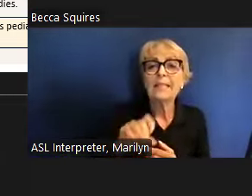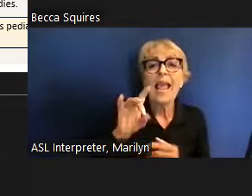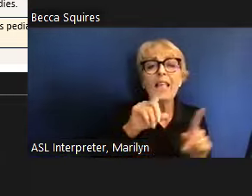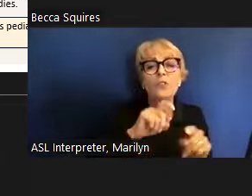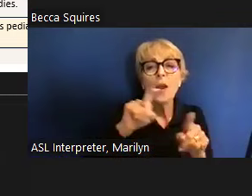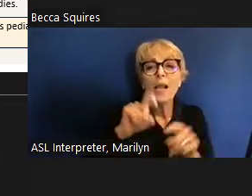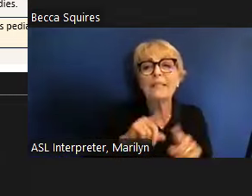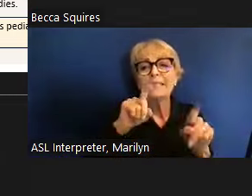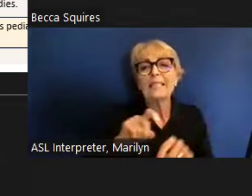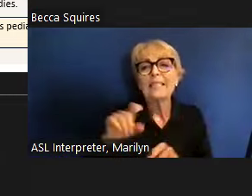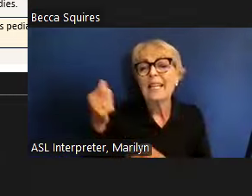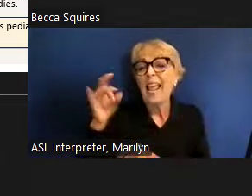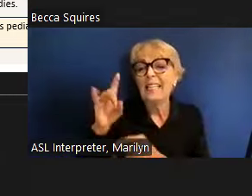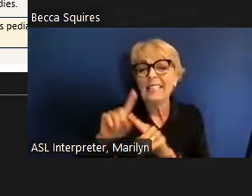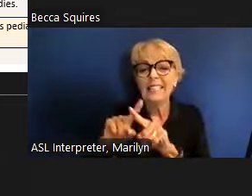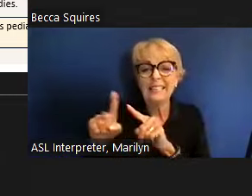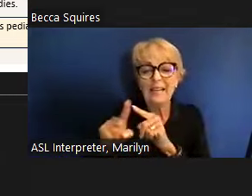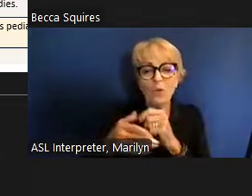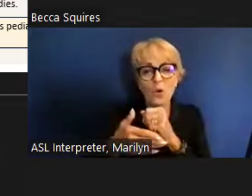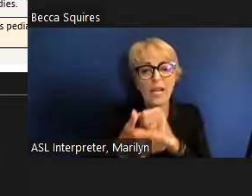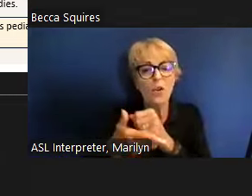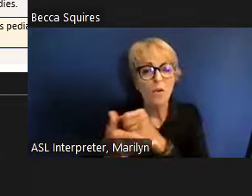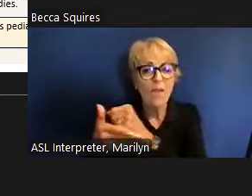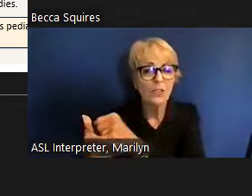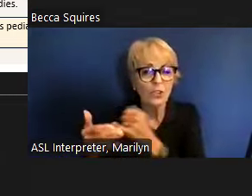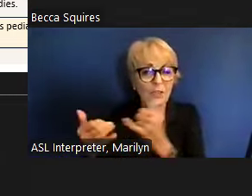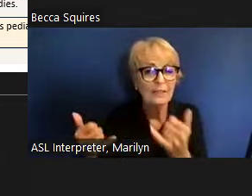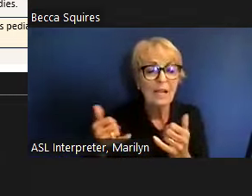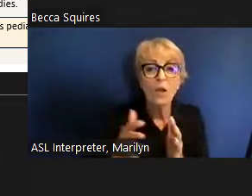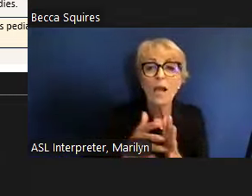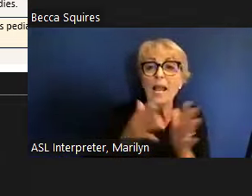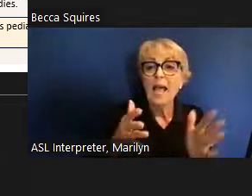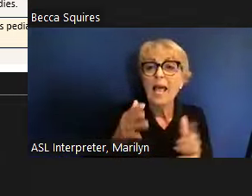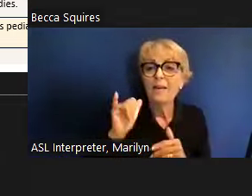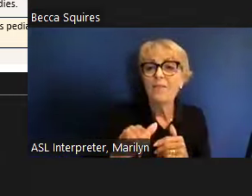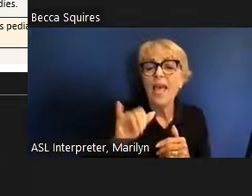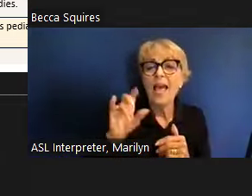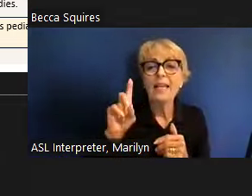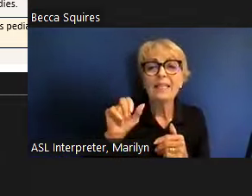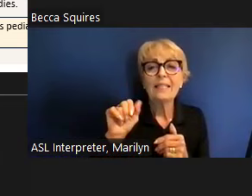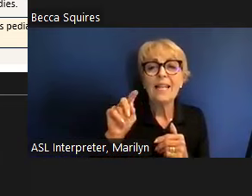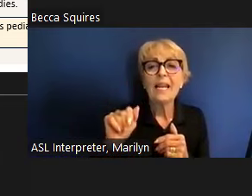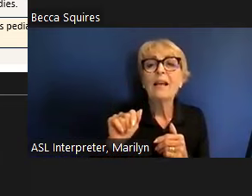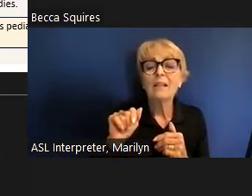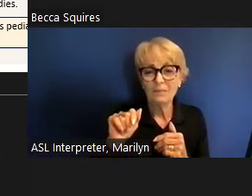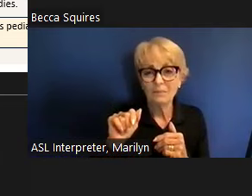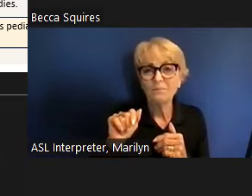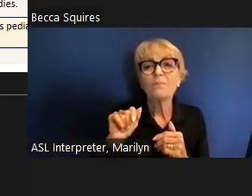different interventions right now. And a lot of this data is, because it was a big